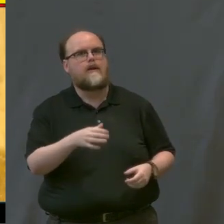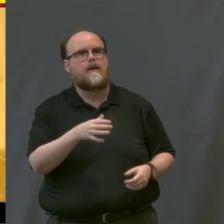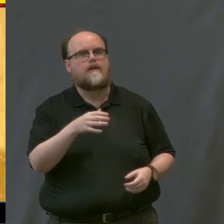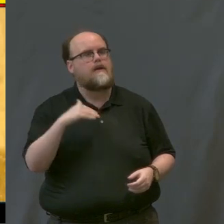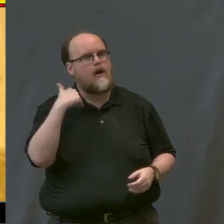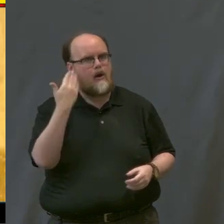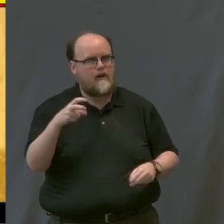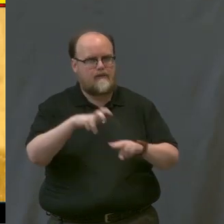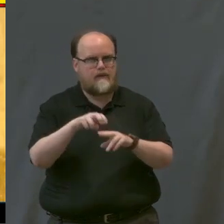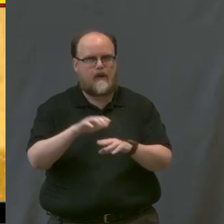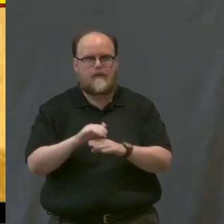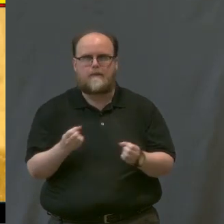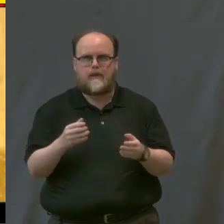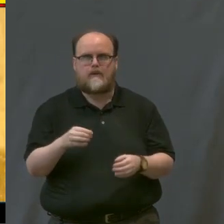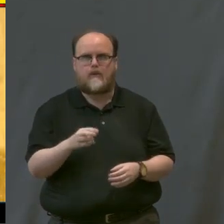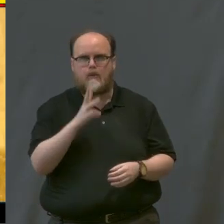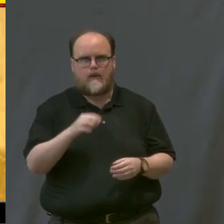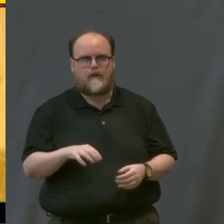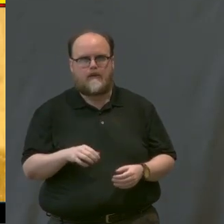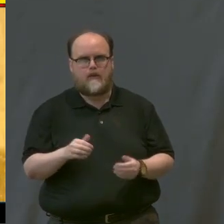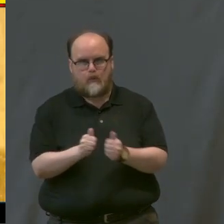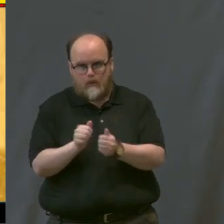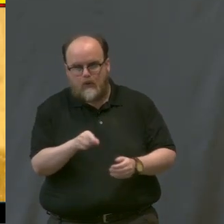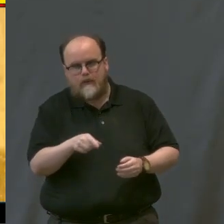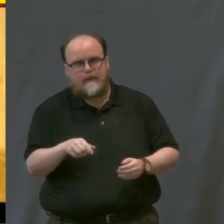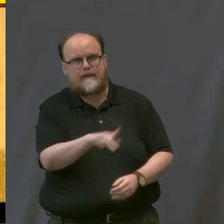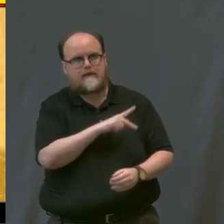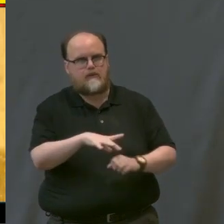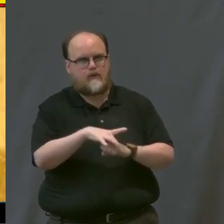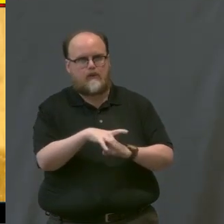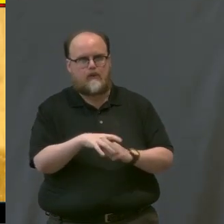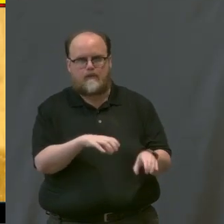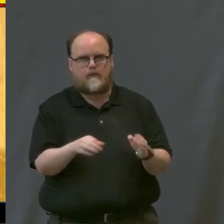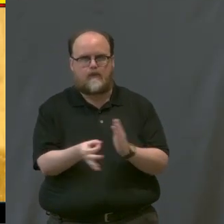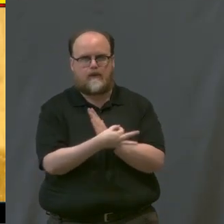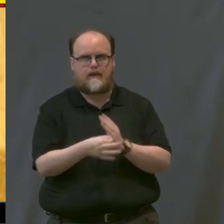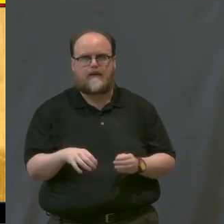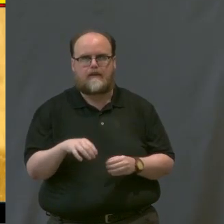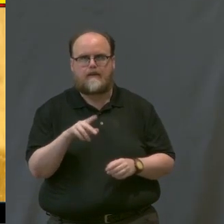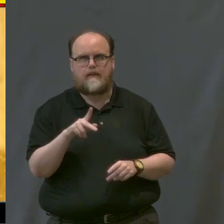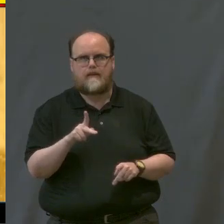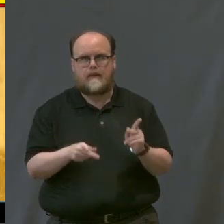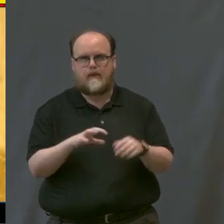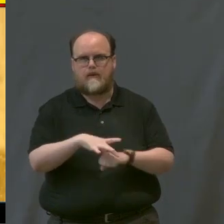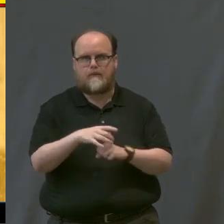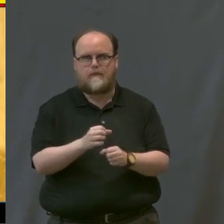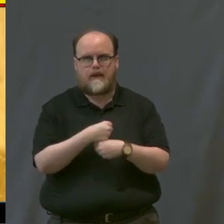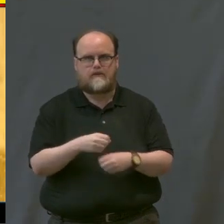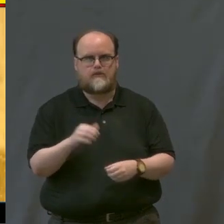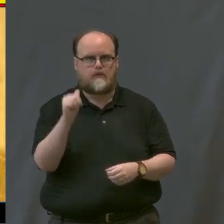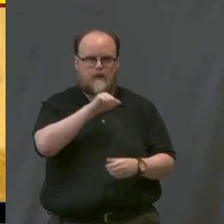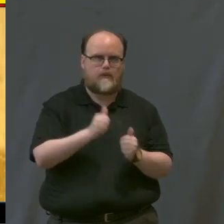waters, with whom the kings of the earth have committed fornication, and the inhabitants of the earth have been made drunk with the wine of her